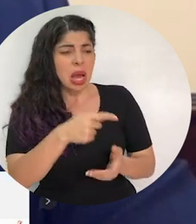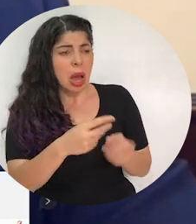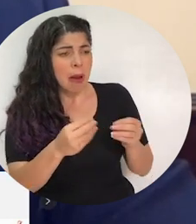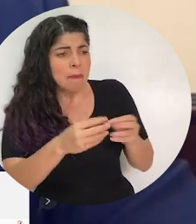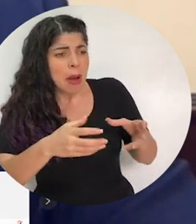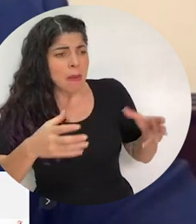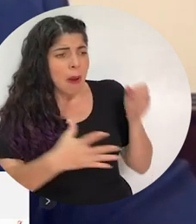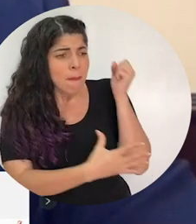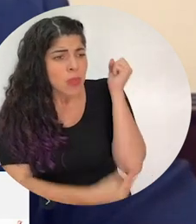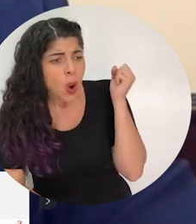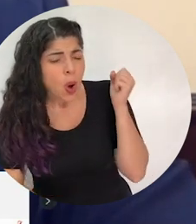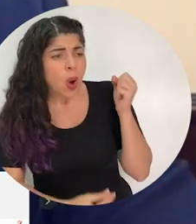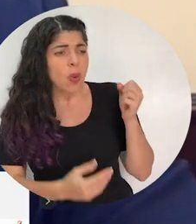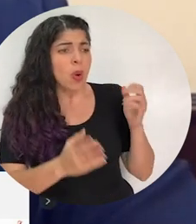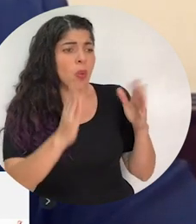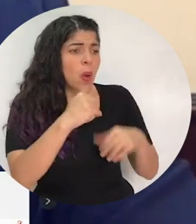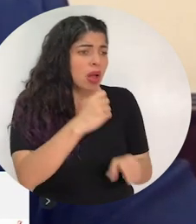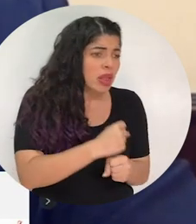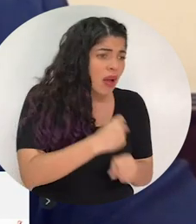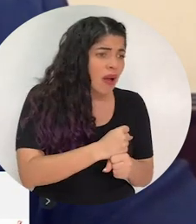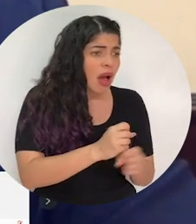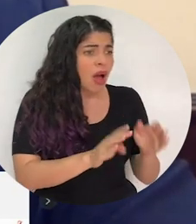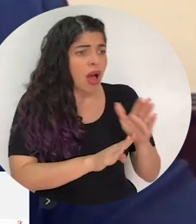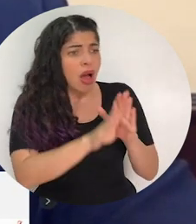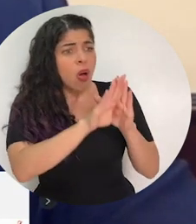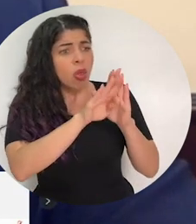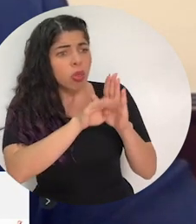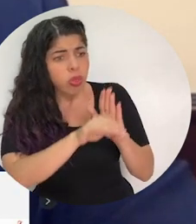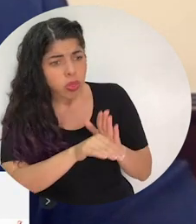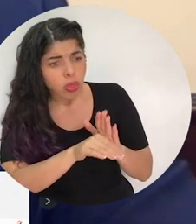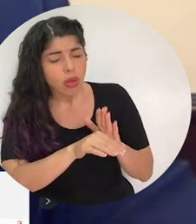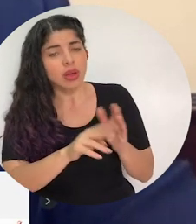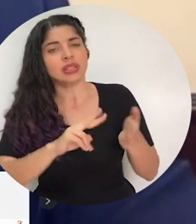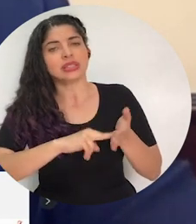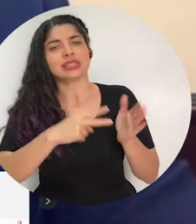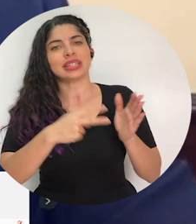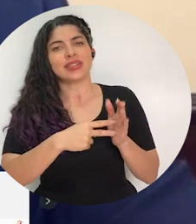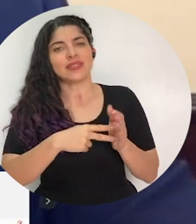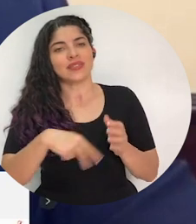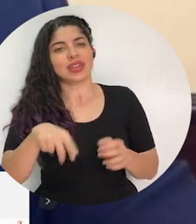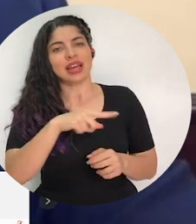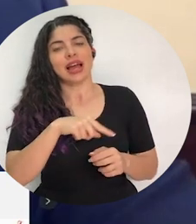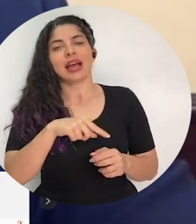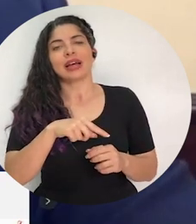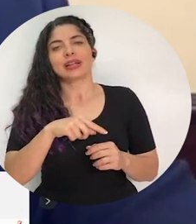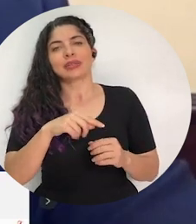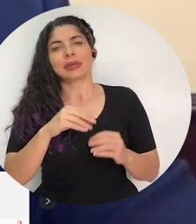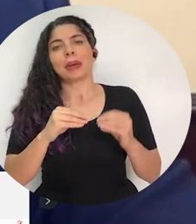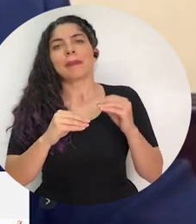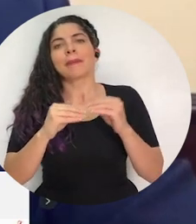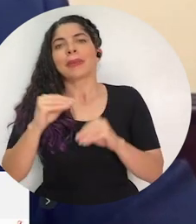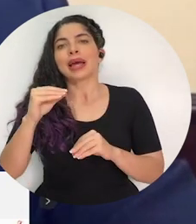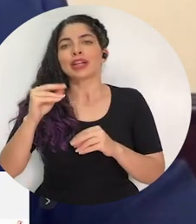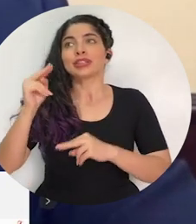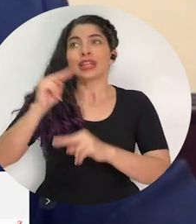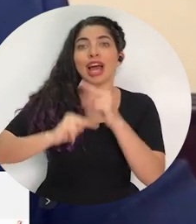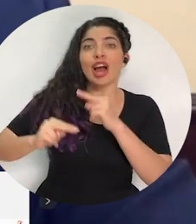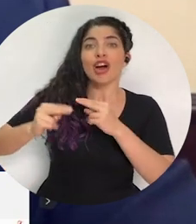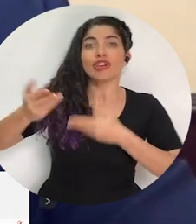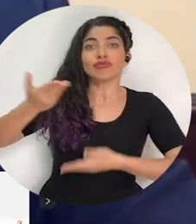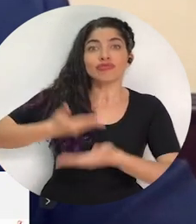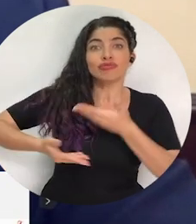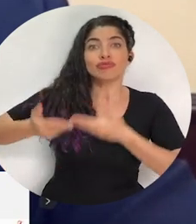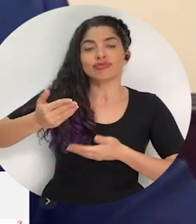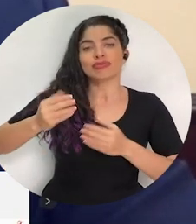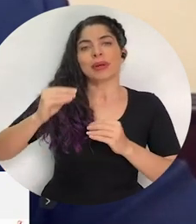of unemployment, poverty, and that the reduction of our growth is going to make us buy less and